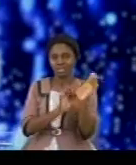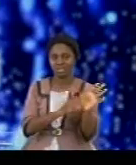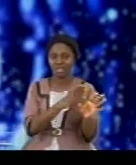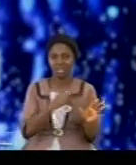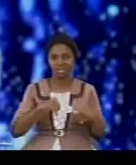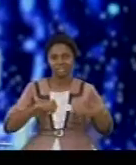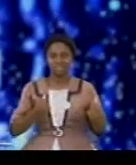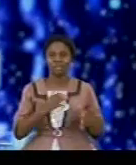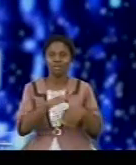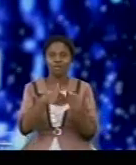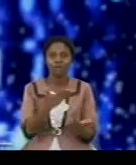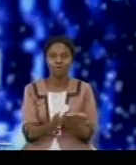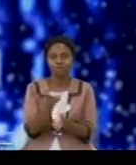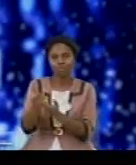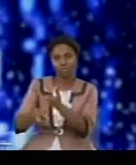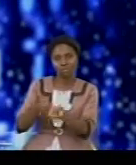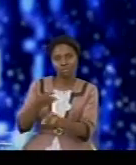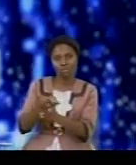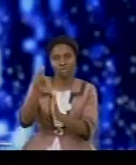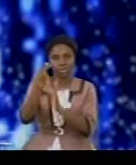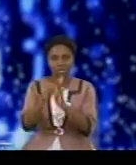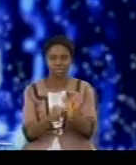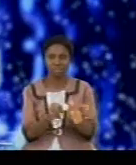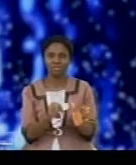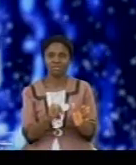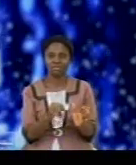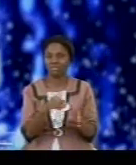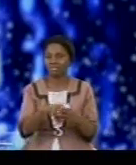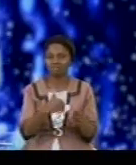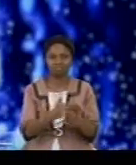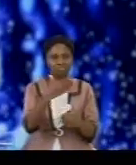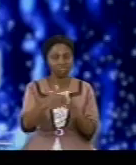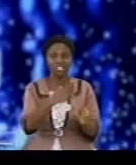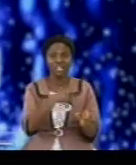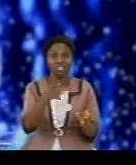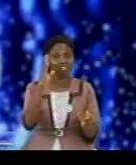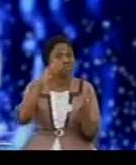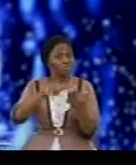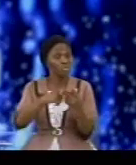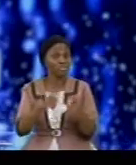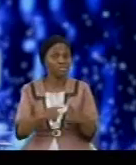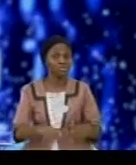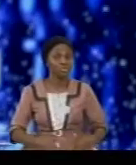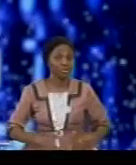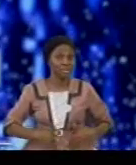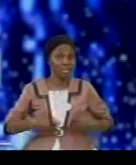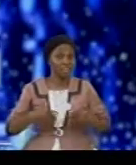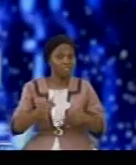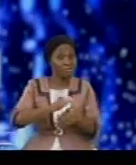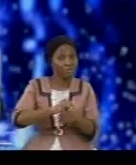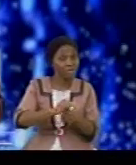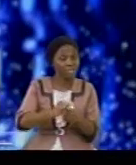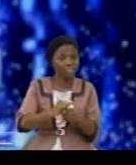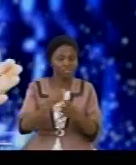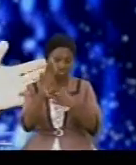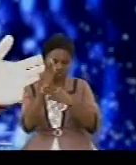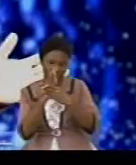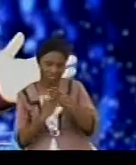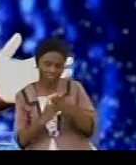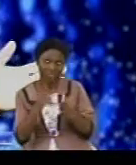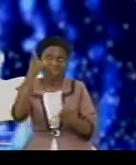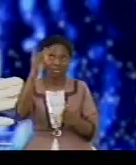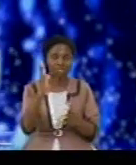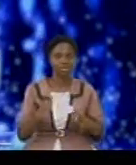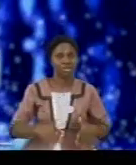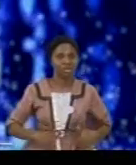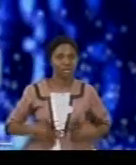totality, and you live soberly, righteously, and godly in this present world. And that